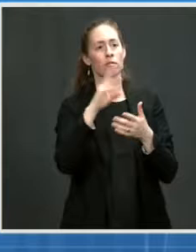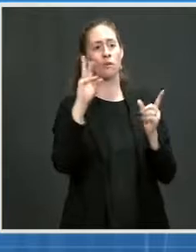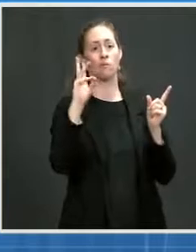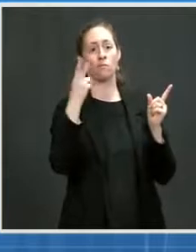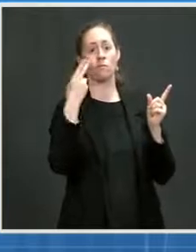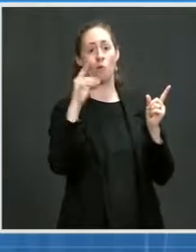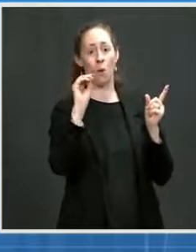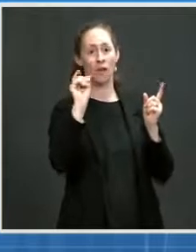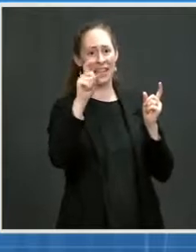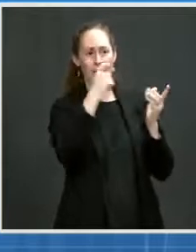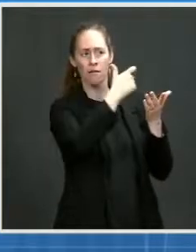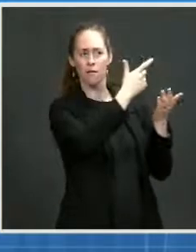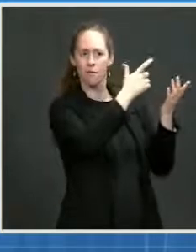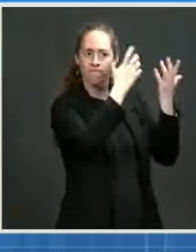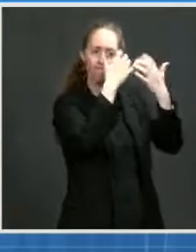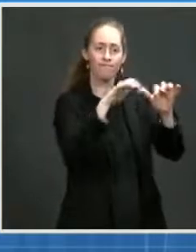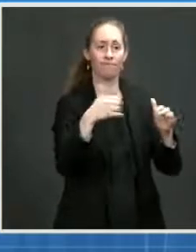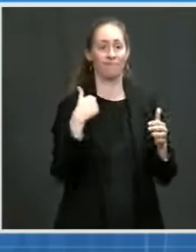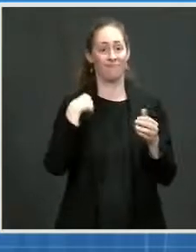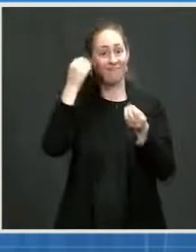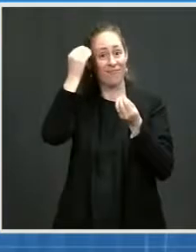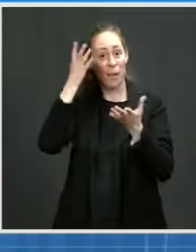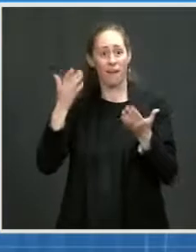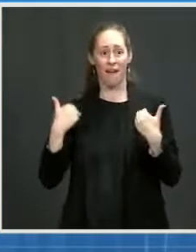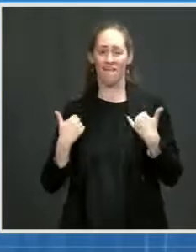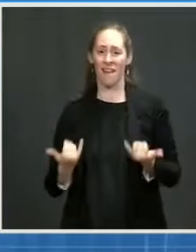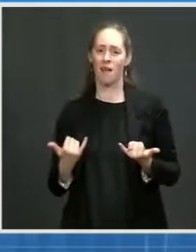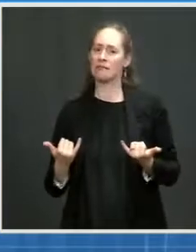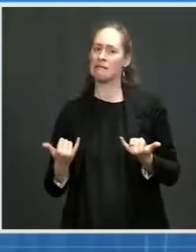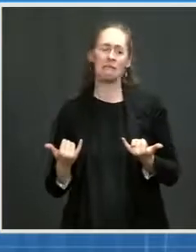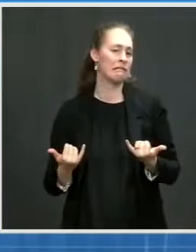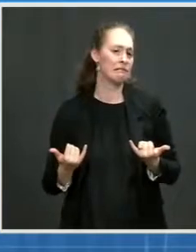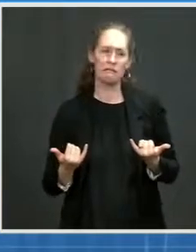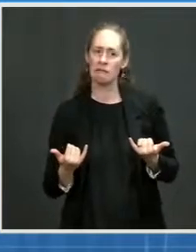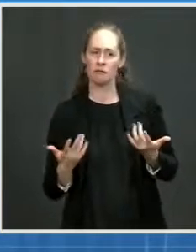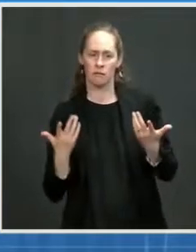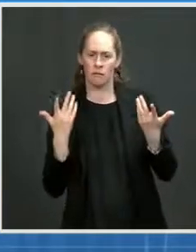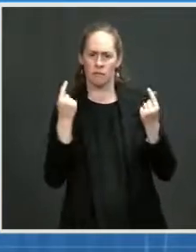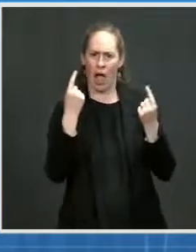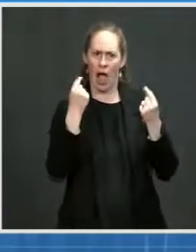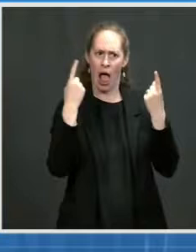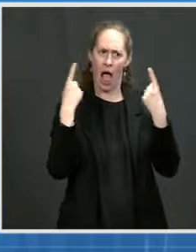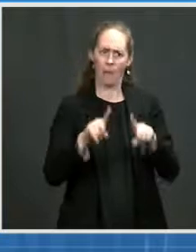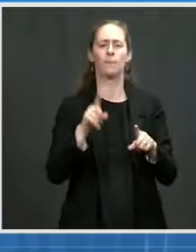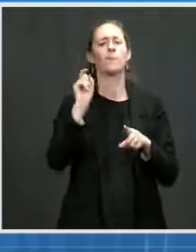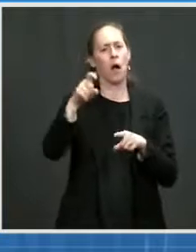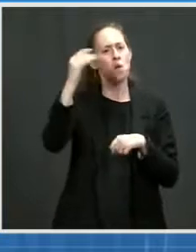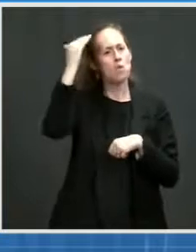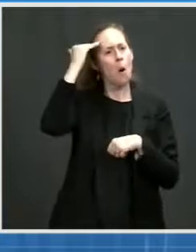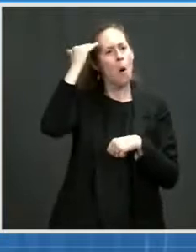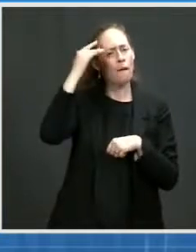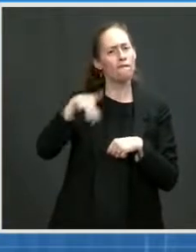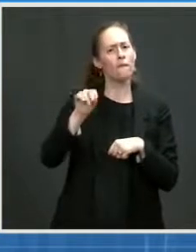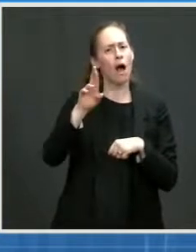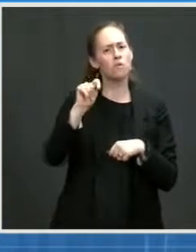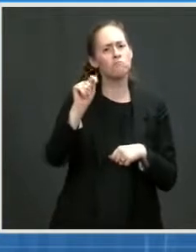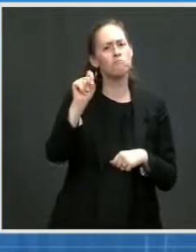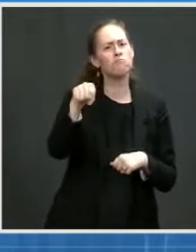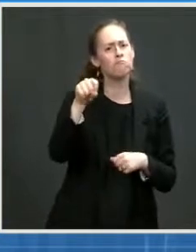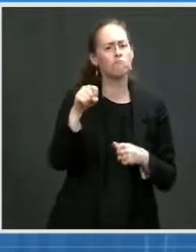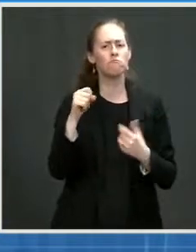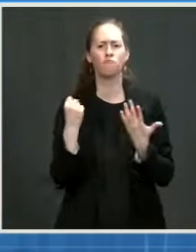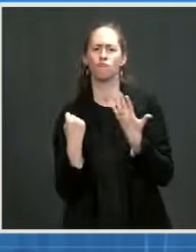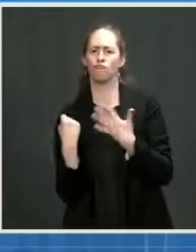We need to get to the bottom of this, whatever the answer may be, and that's a critical priority for